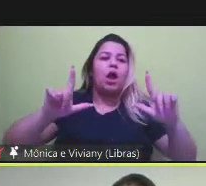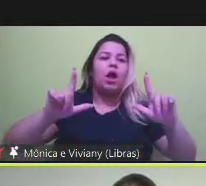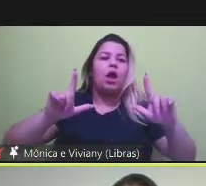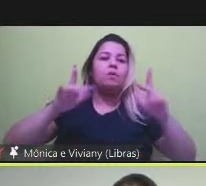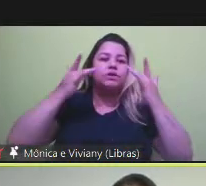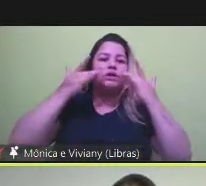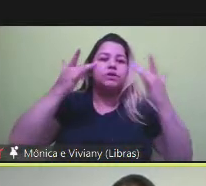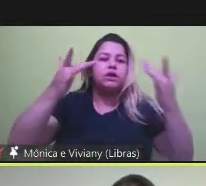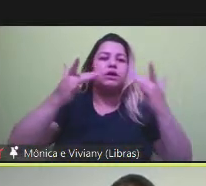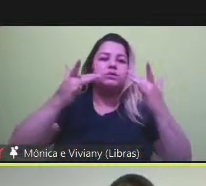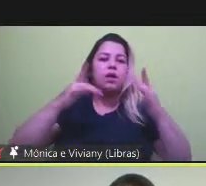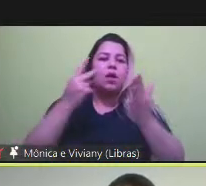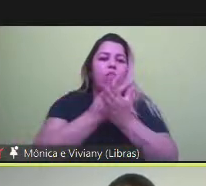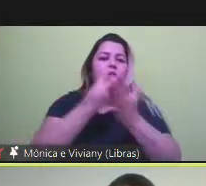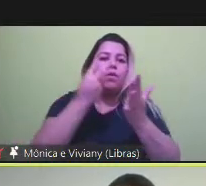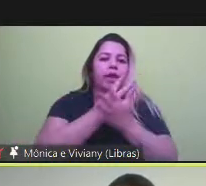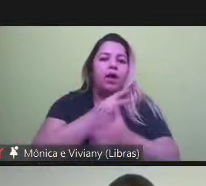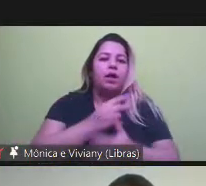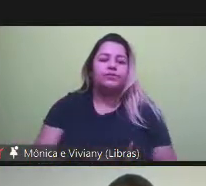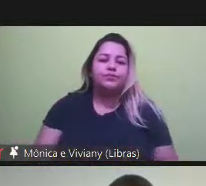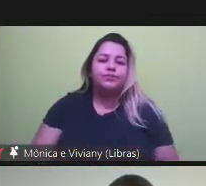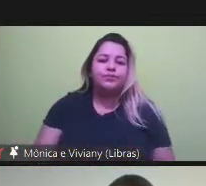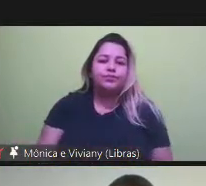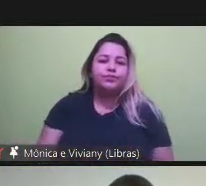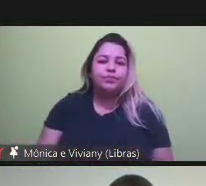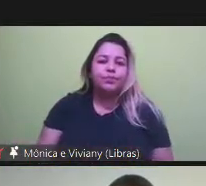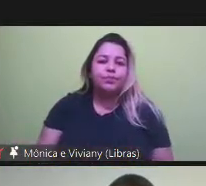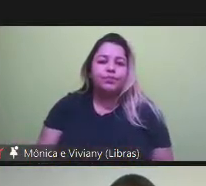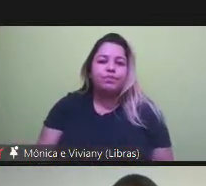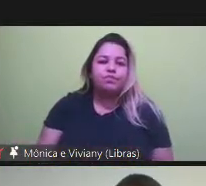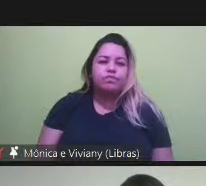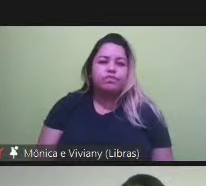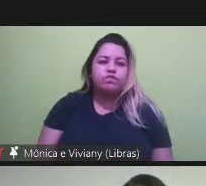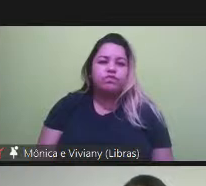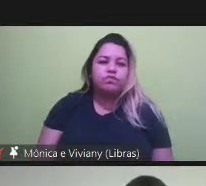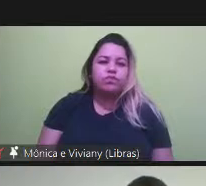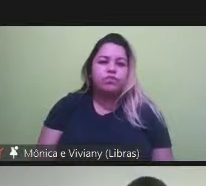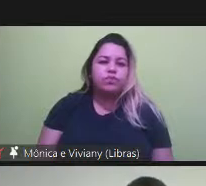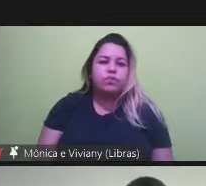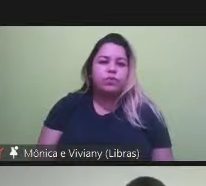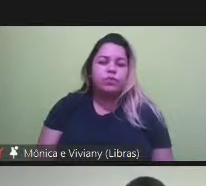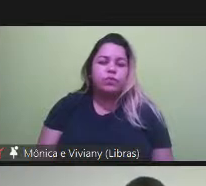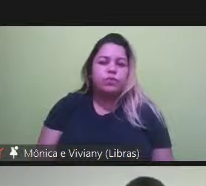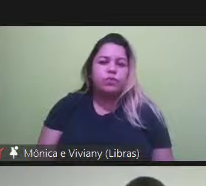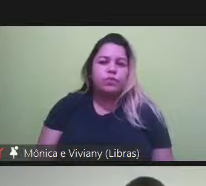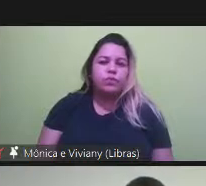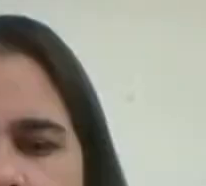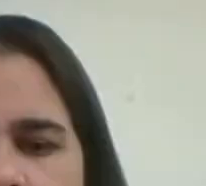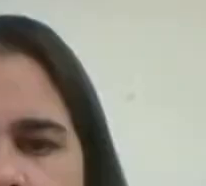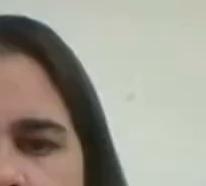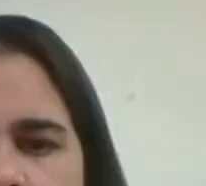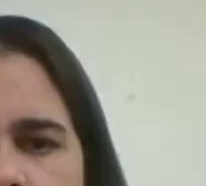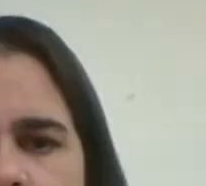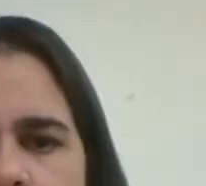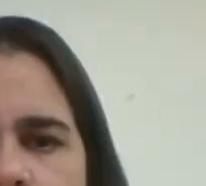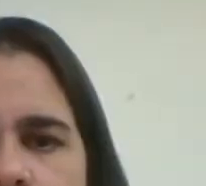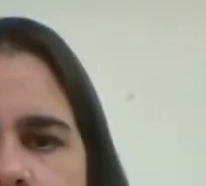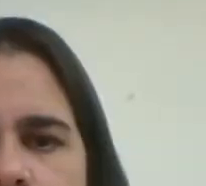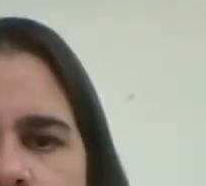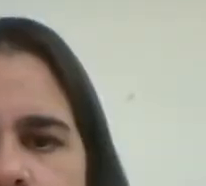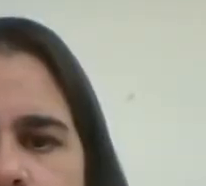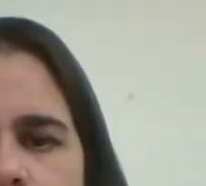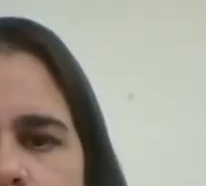We are waiting now for them to solve this issue because it's the wrong presentation. So Miss Anna is going